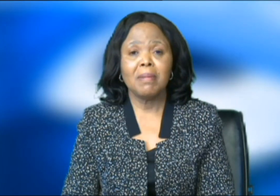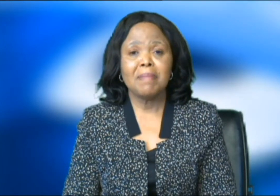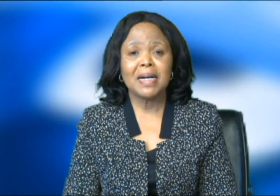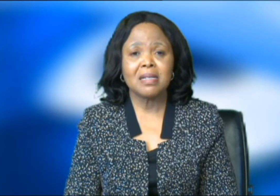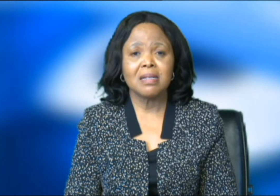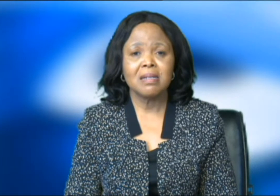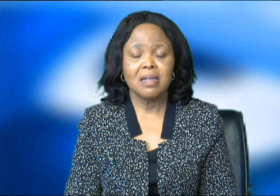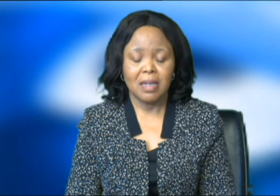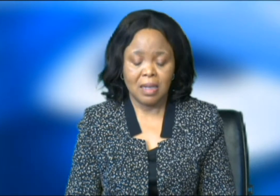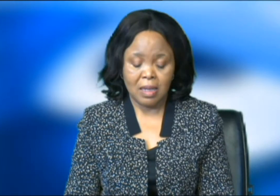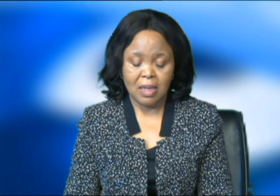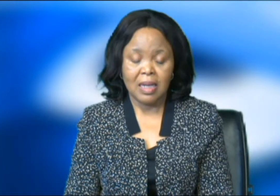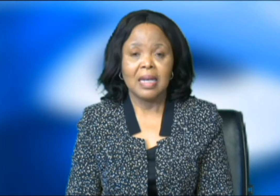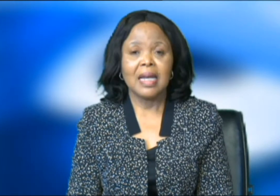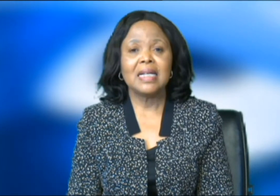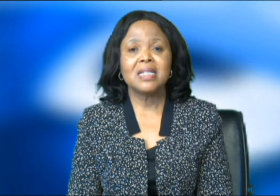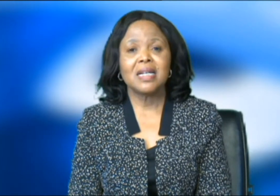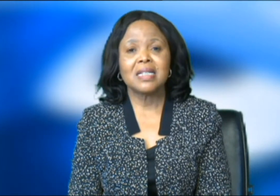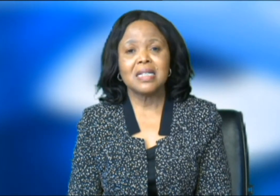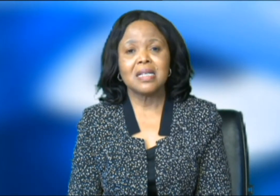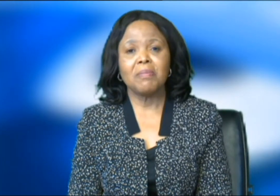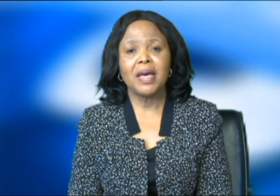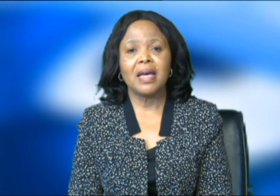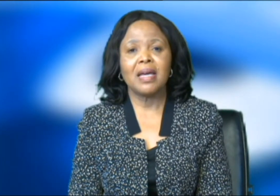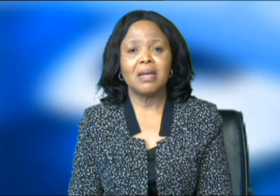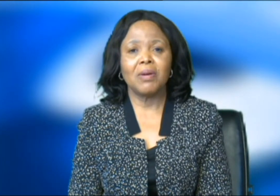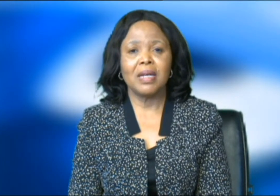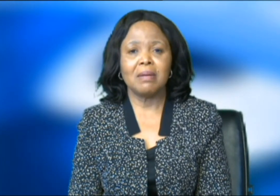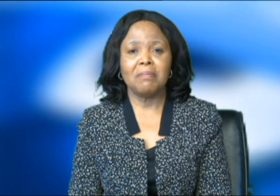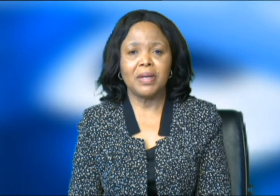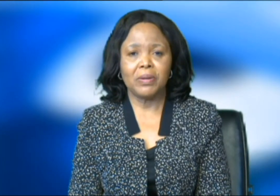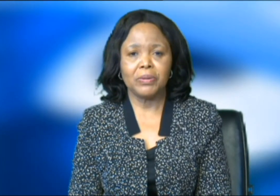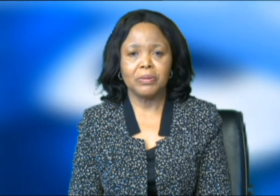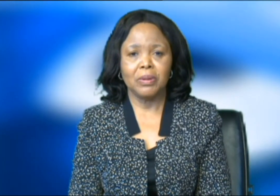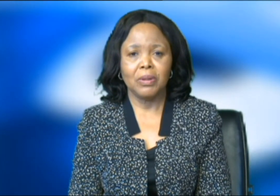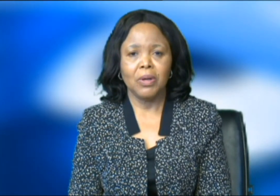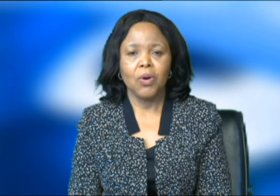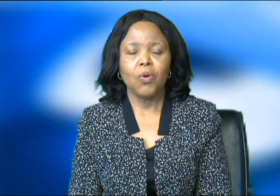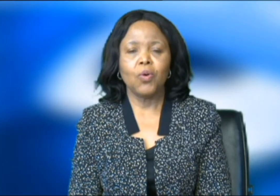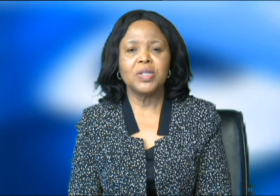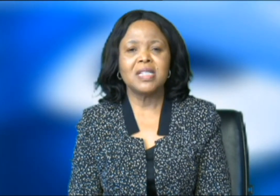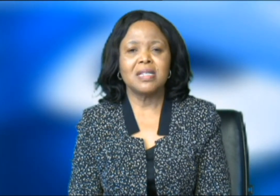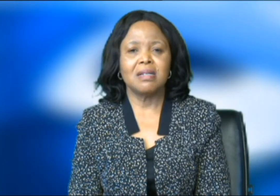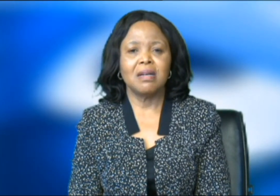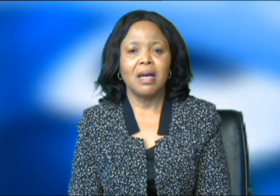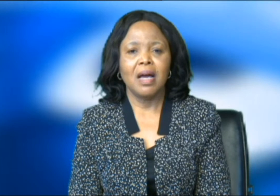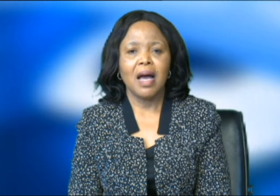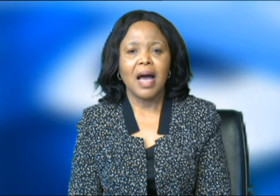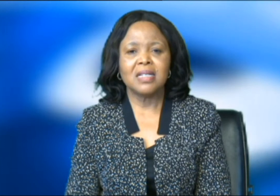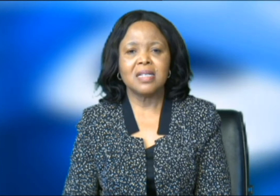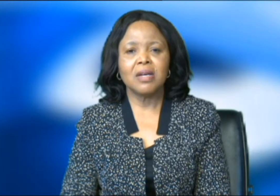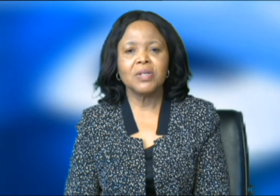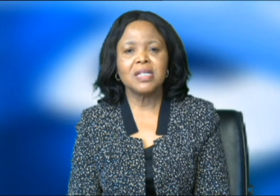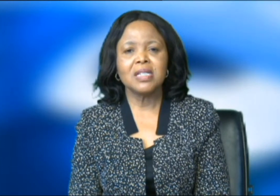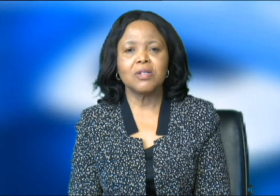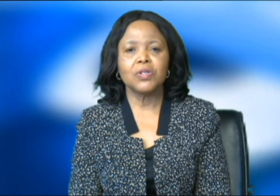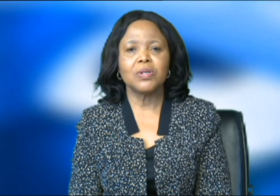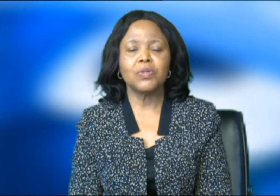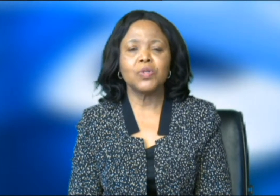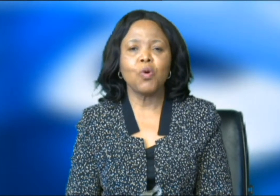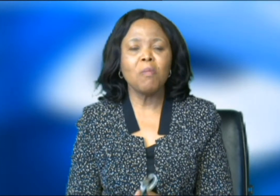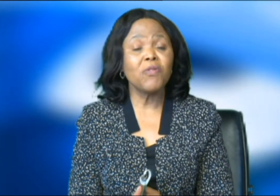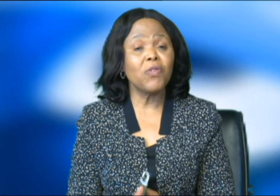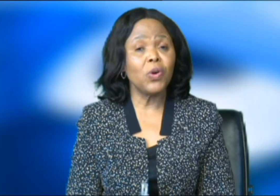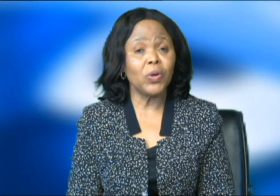Siyacela kulabo emabhasi na instruction lesebiya etiko letempilo ukuthi asikho